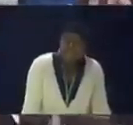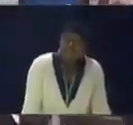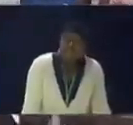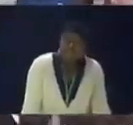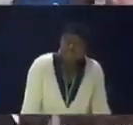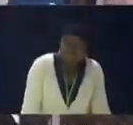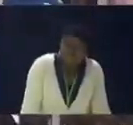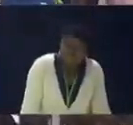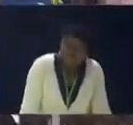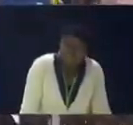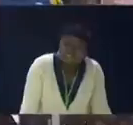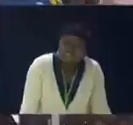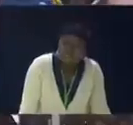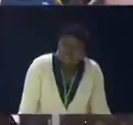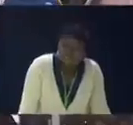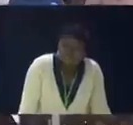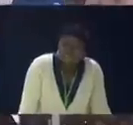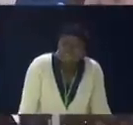Thank you, Father.